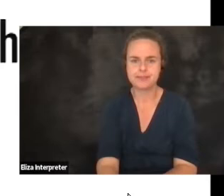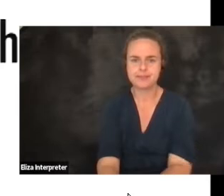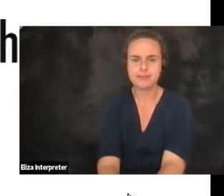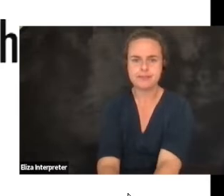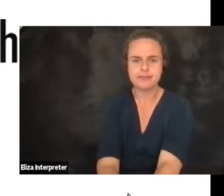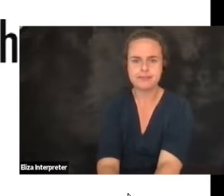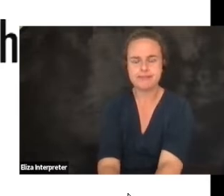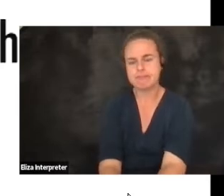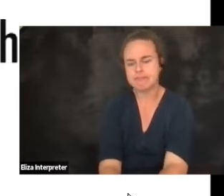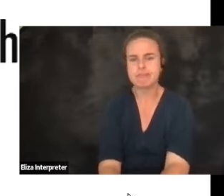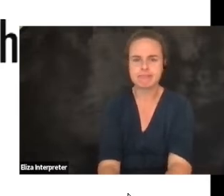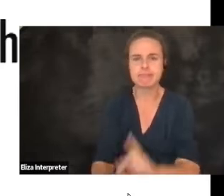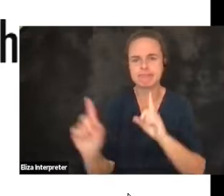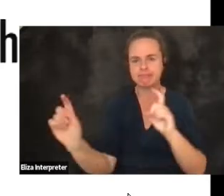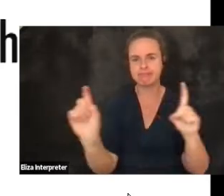Okay.